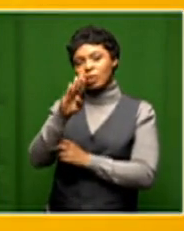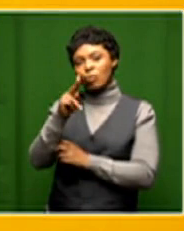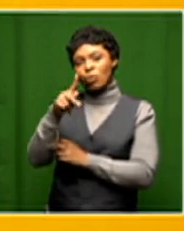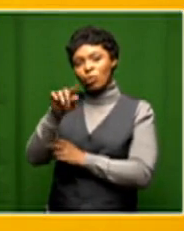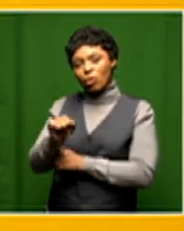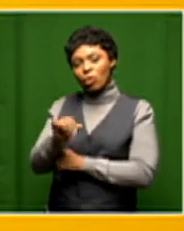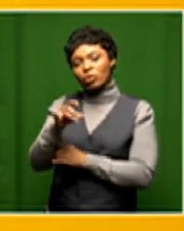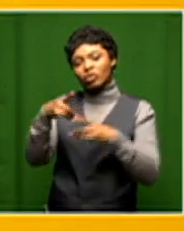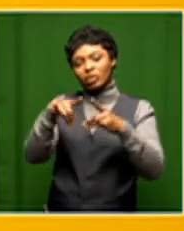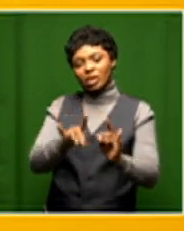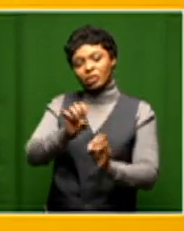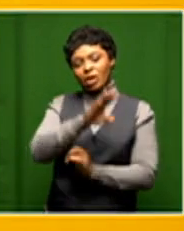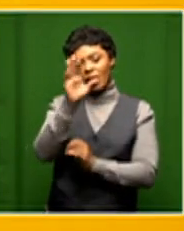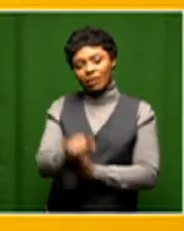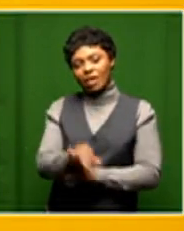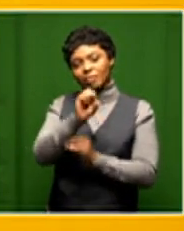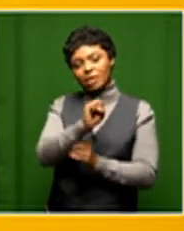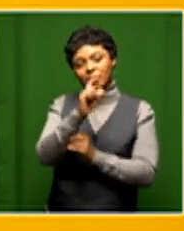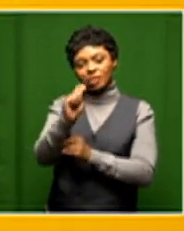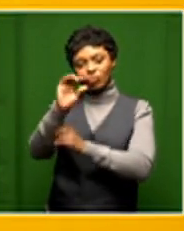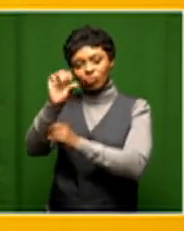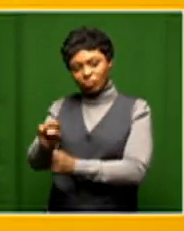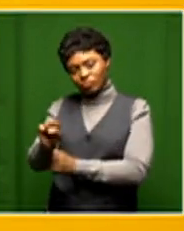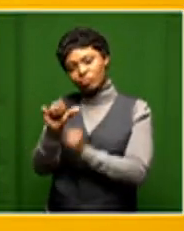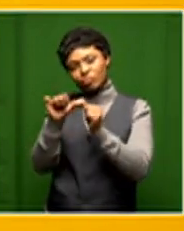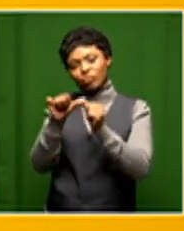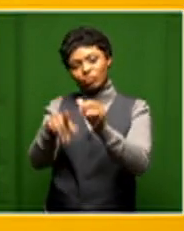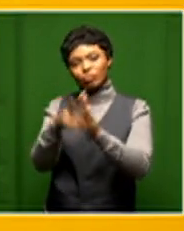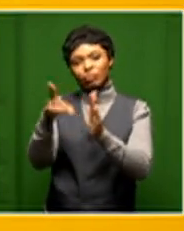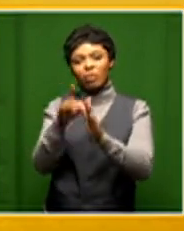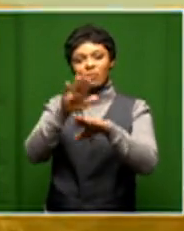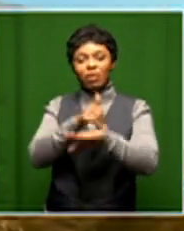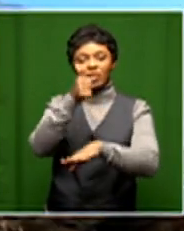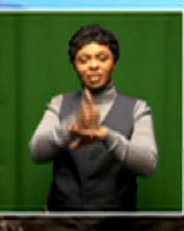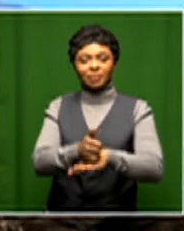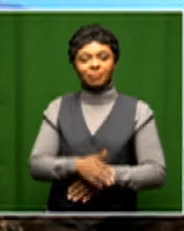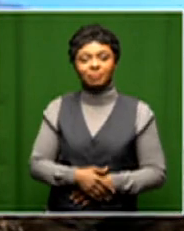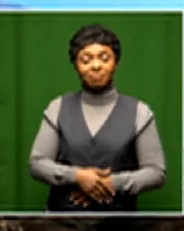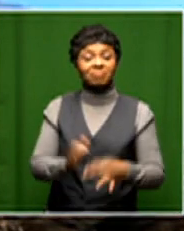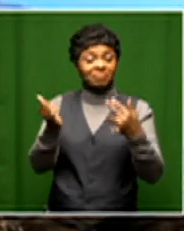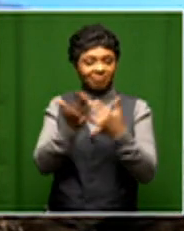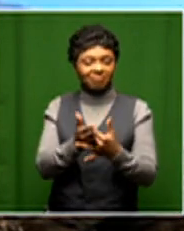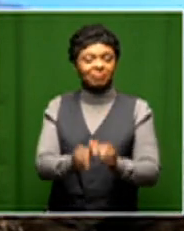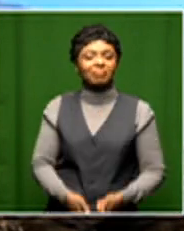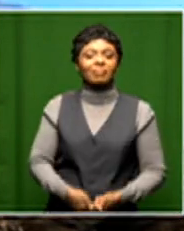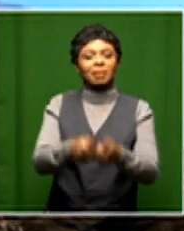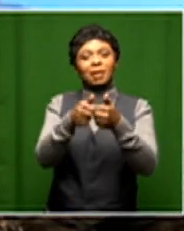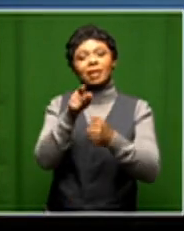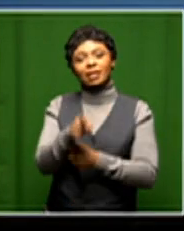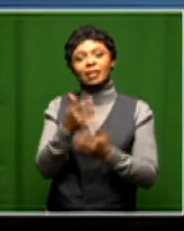South African Space Technology for Sustainable Development Foundation. All right, let's take a break. When we return,